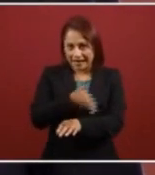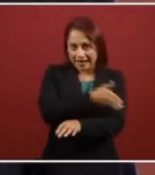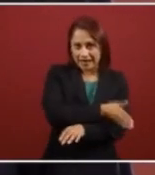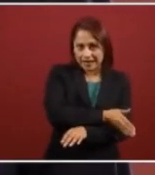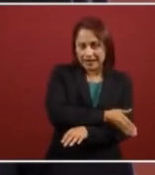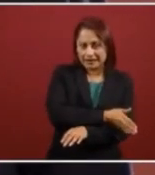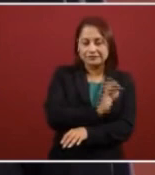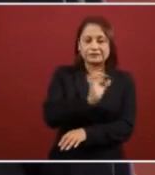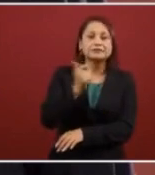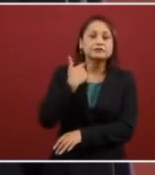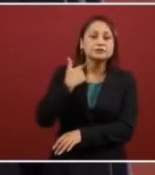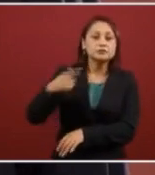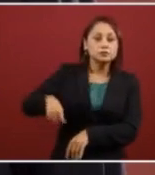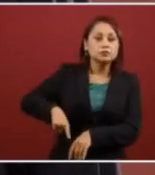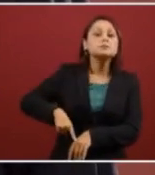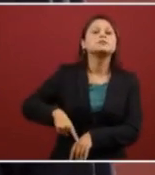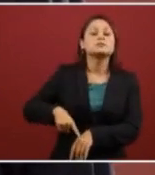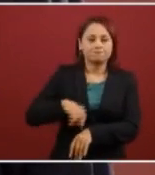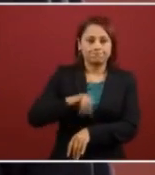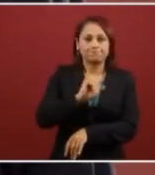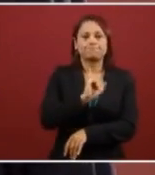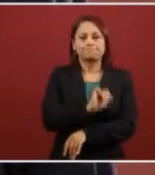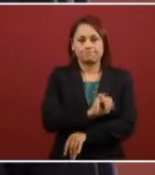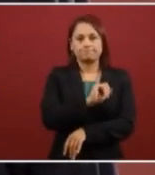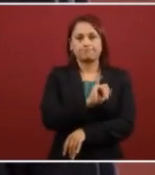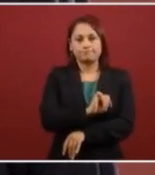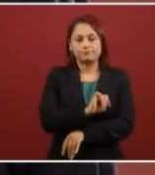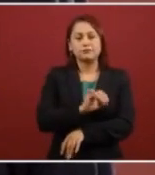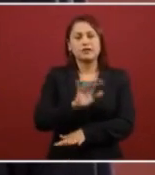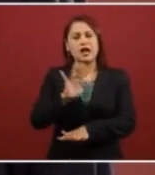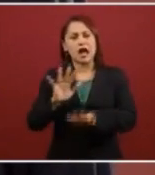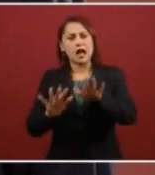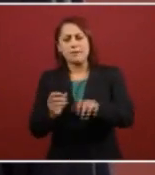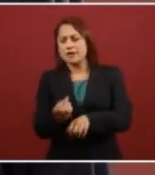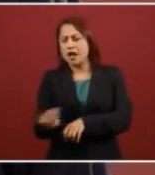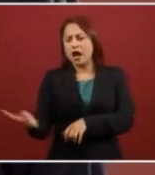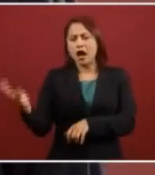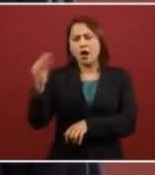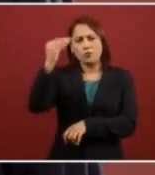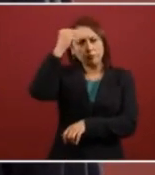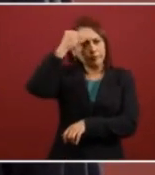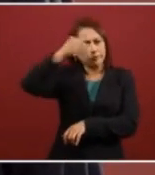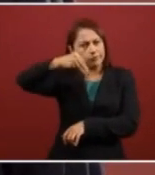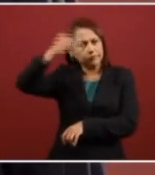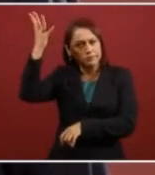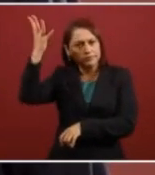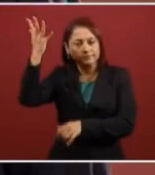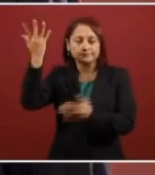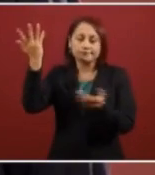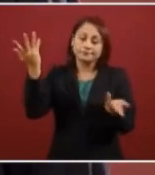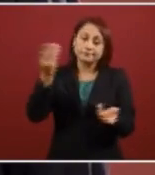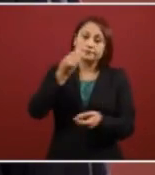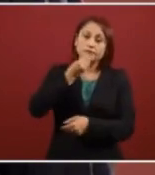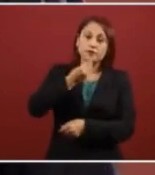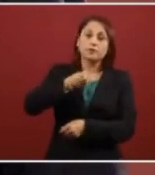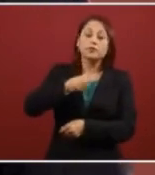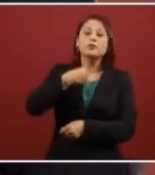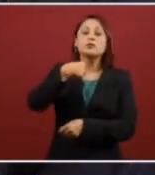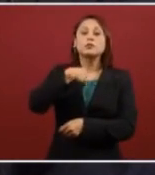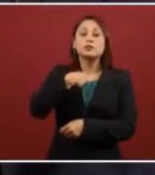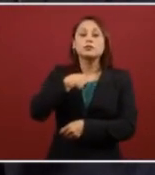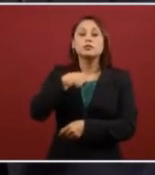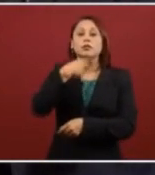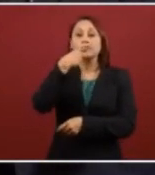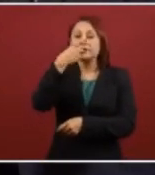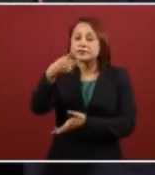se padece a veces de amnesia as sometimes we have a problem with amnesia recordando. I have to remind you from